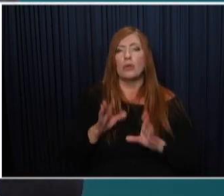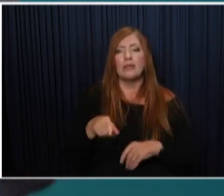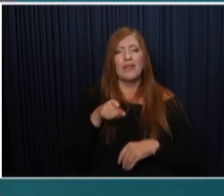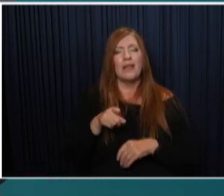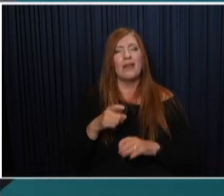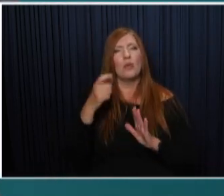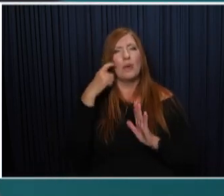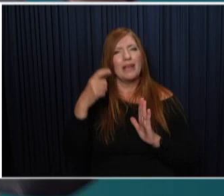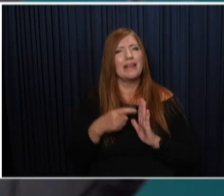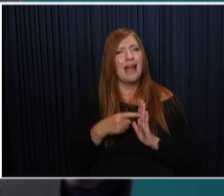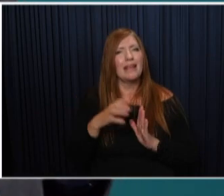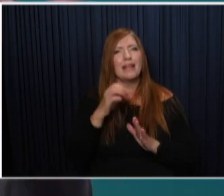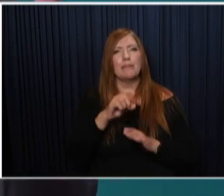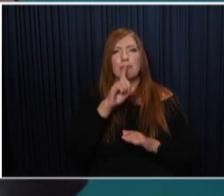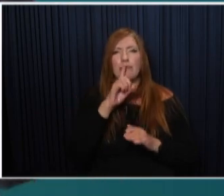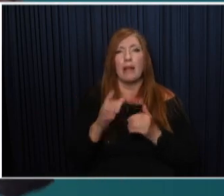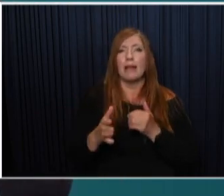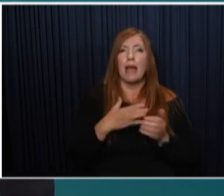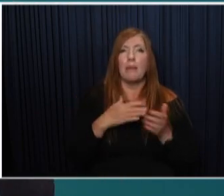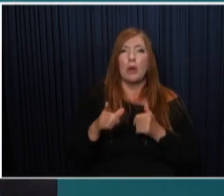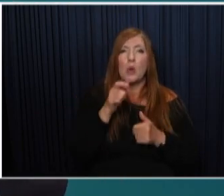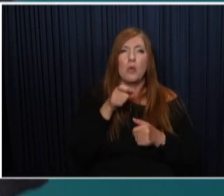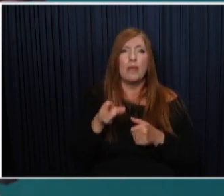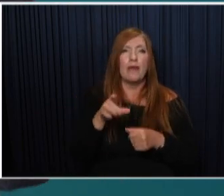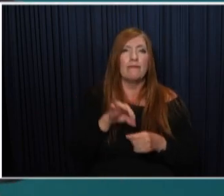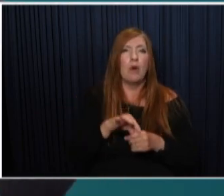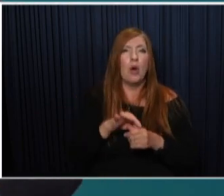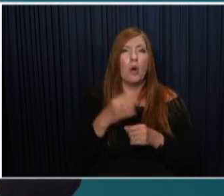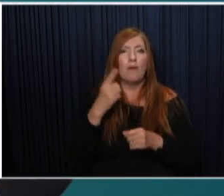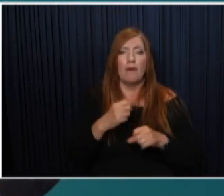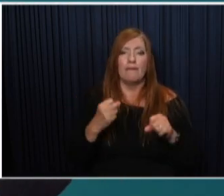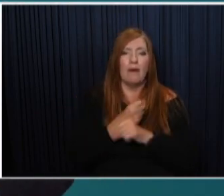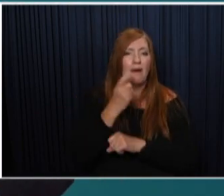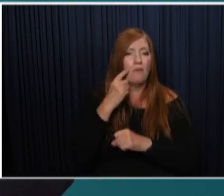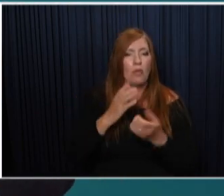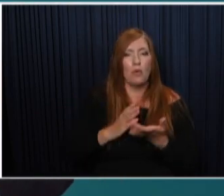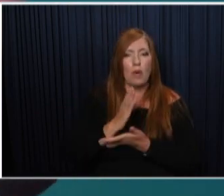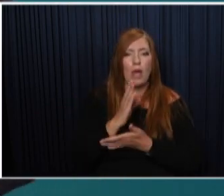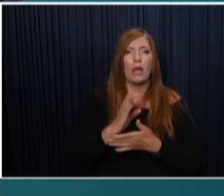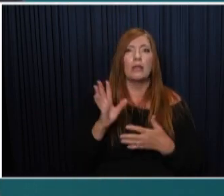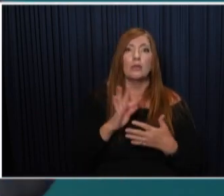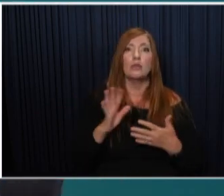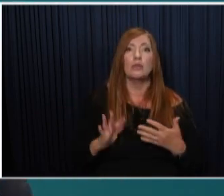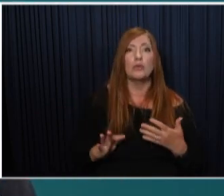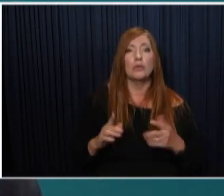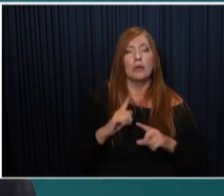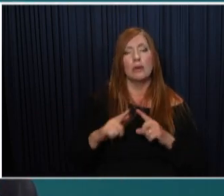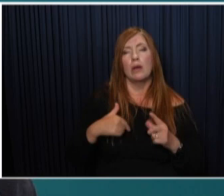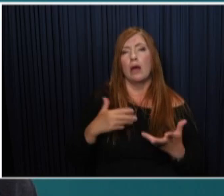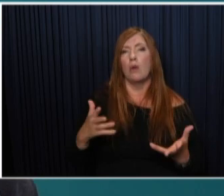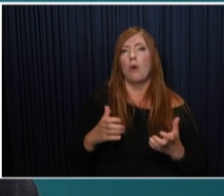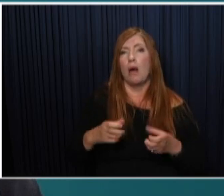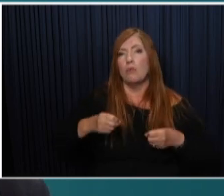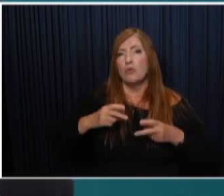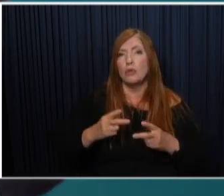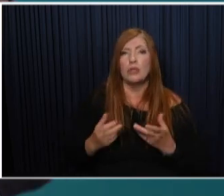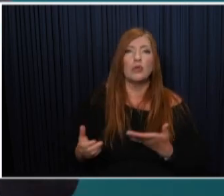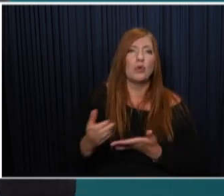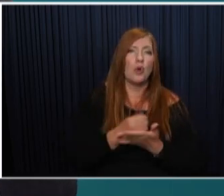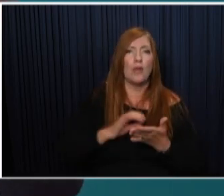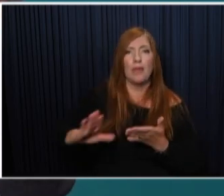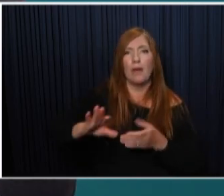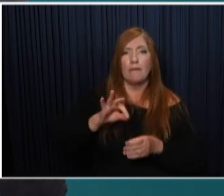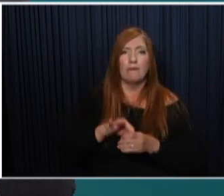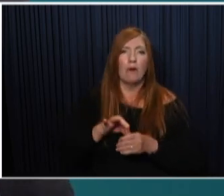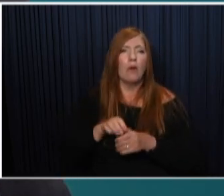recognize, and it doesn't matter who they voted for. I'll fight for their right to choose. I just want the opportunity to earn their vote. And they know